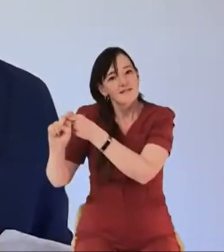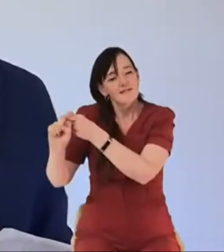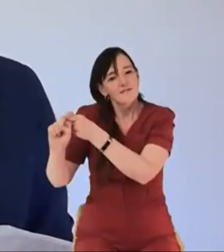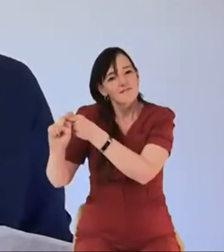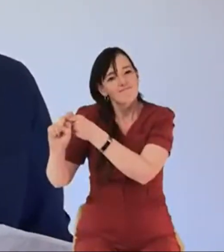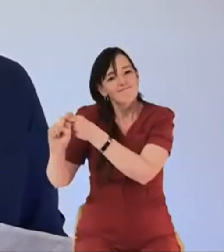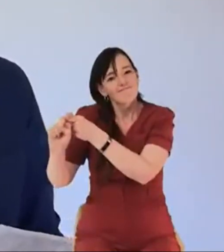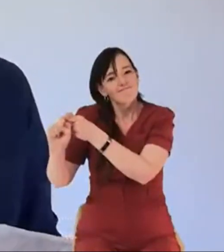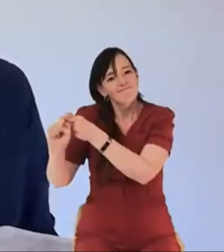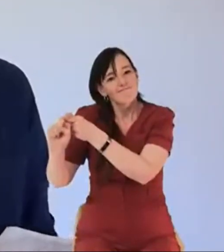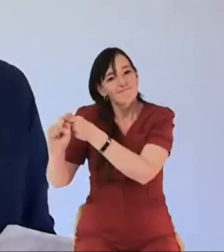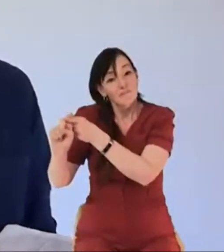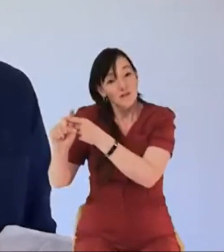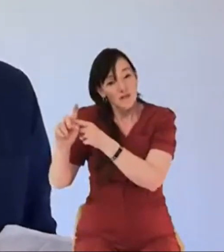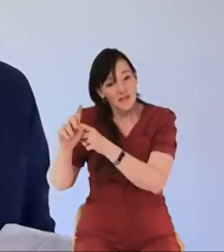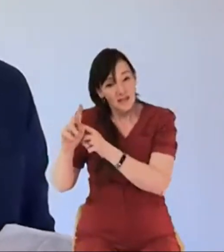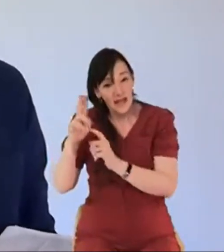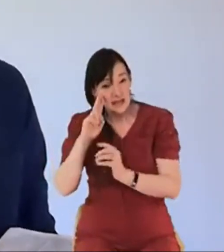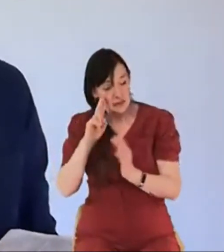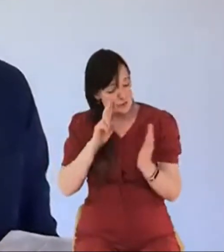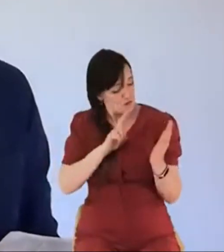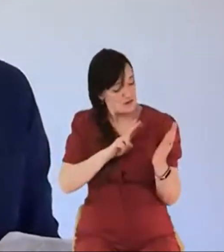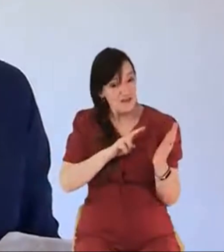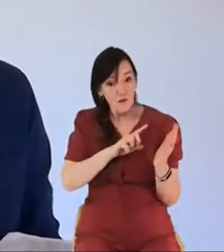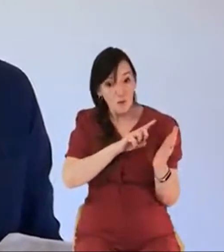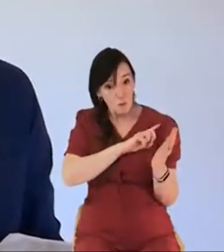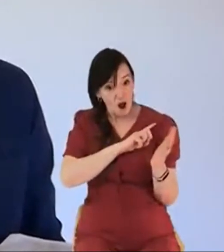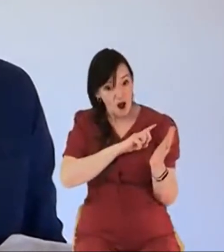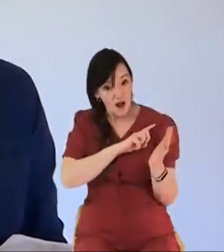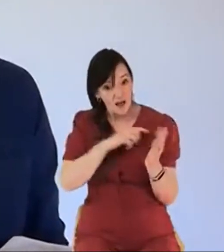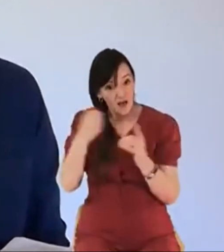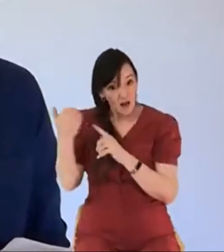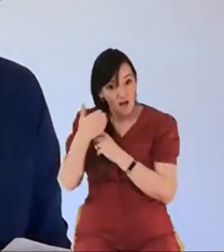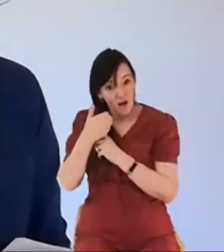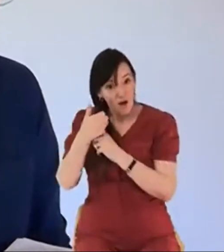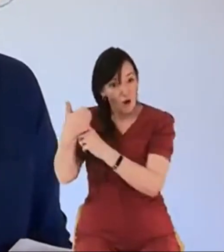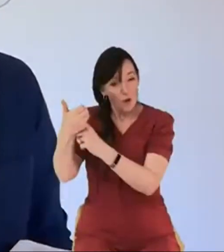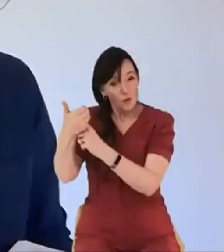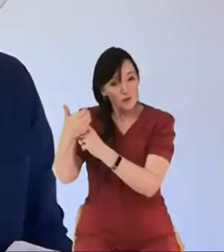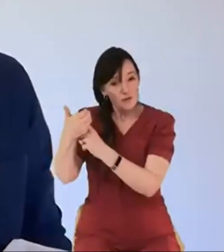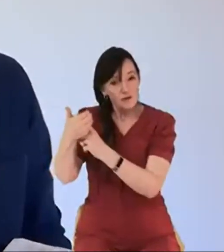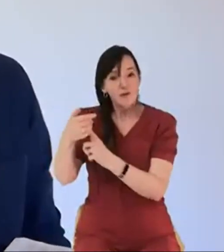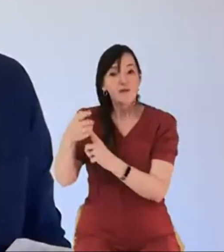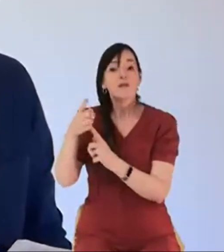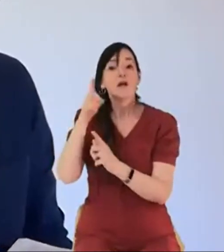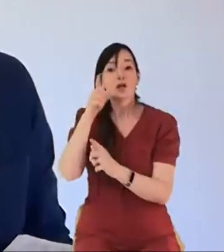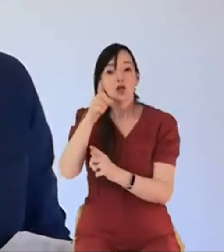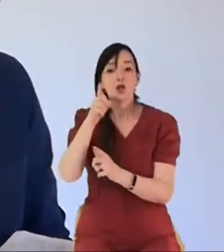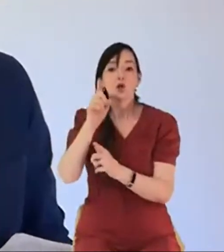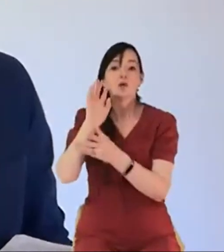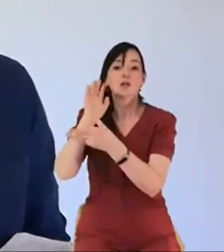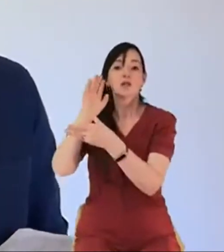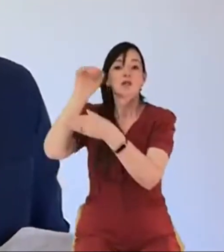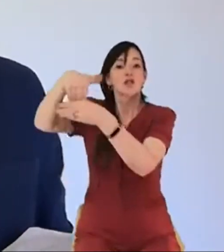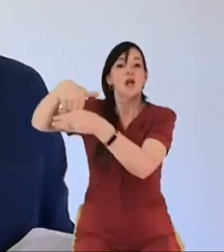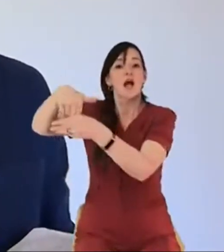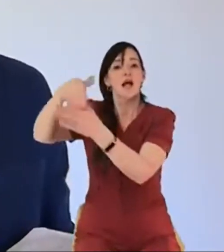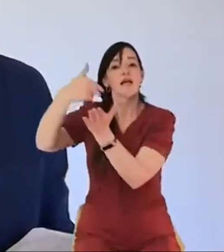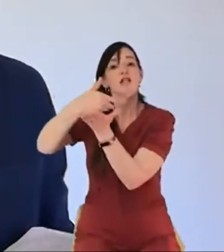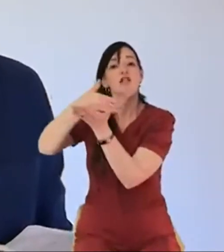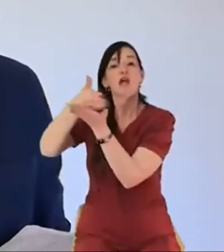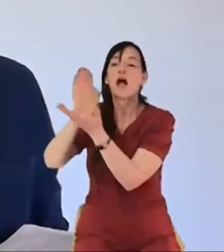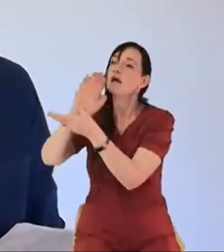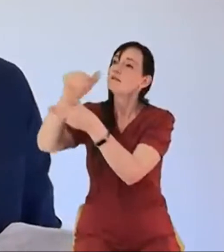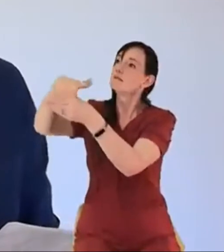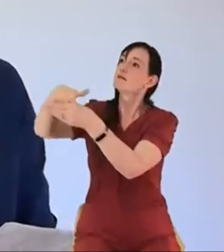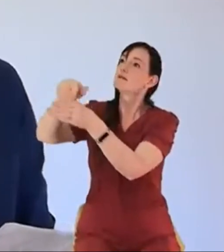friends you see why he's got hold of you that you might share in the glory of